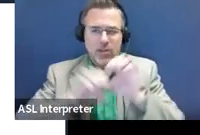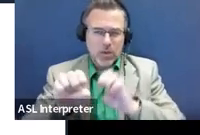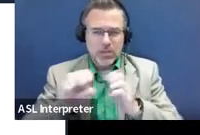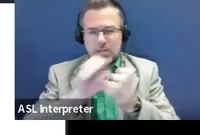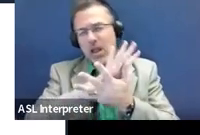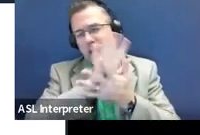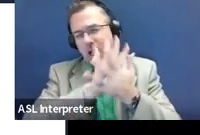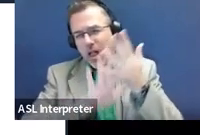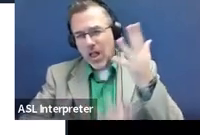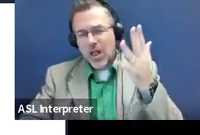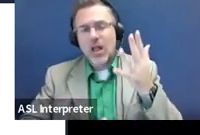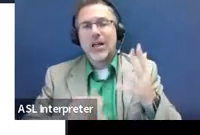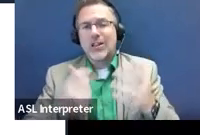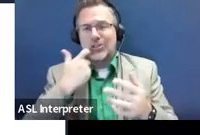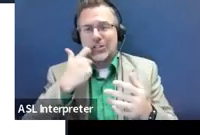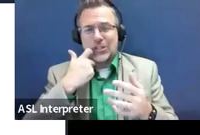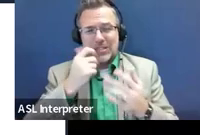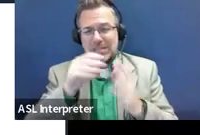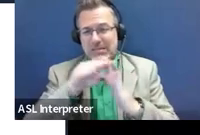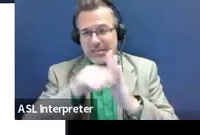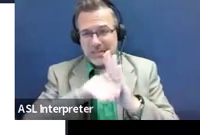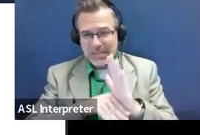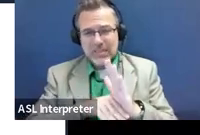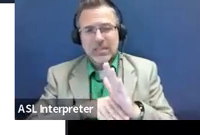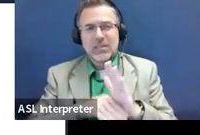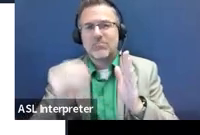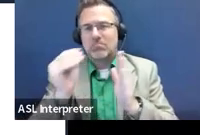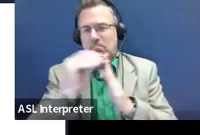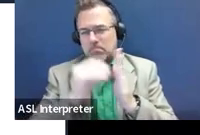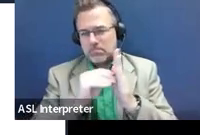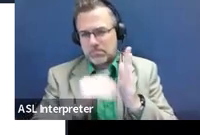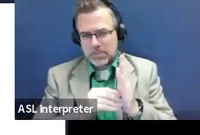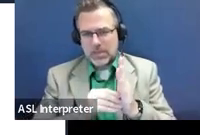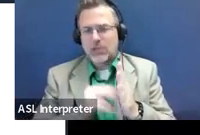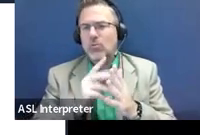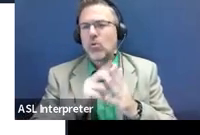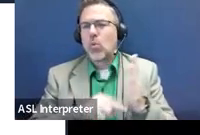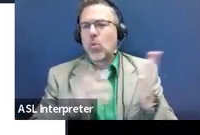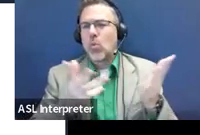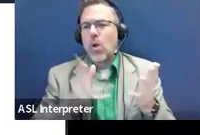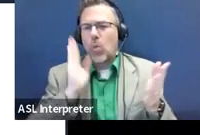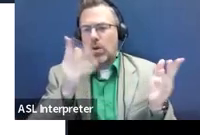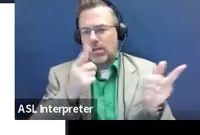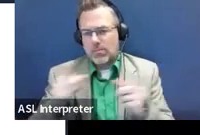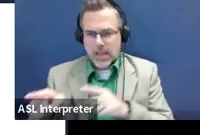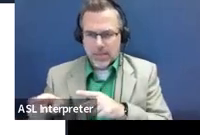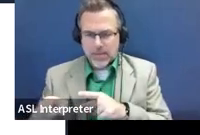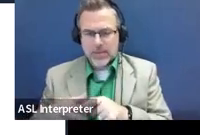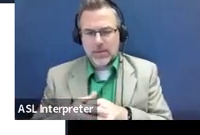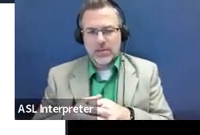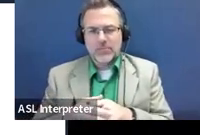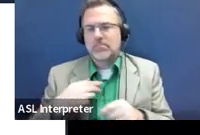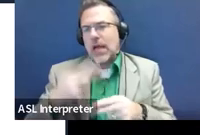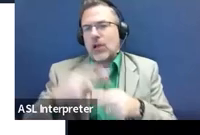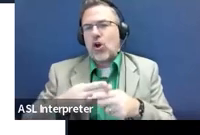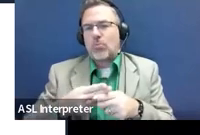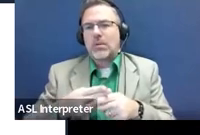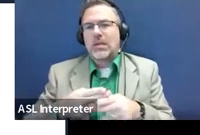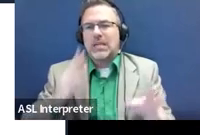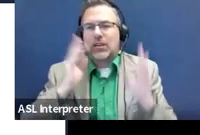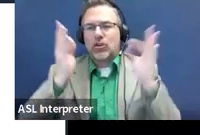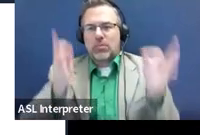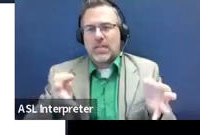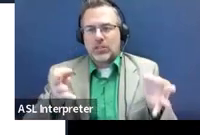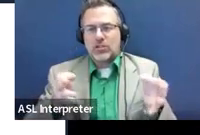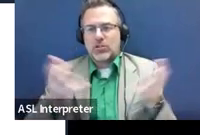listed. So this is where you put those actions that are happening or determinations. I always think of them as determinations. This is